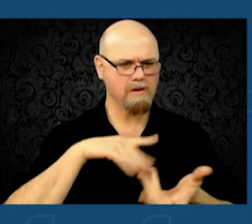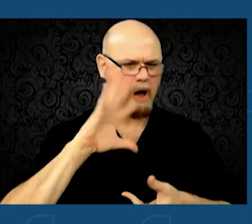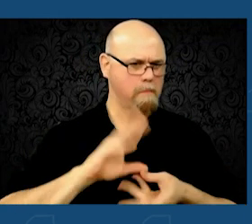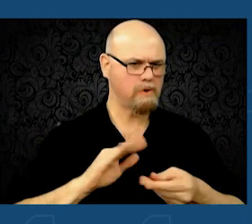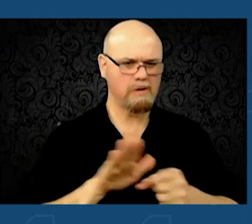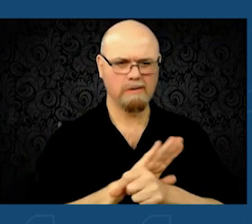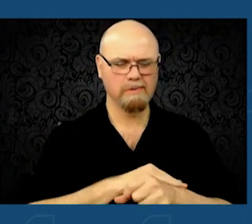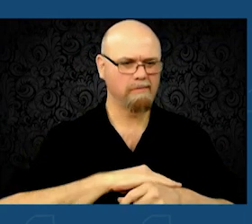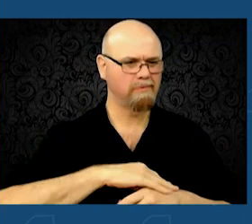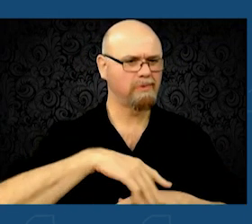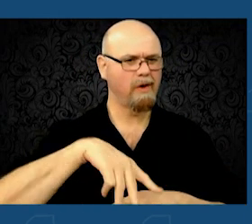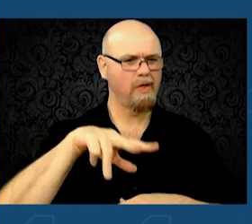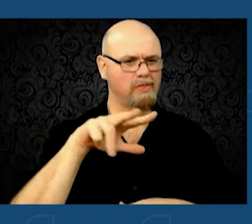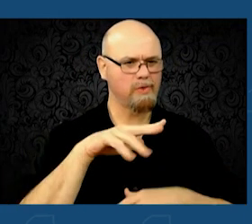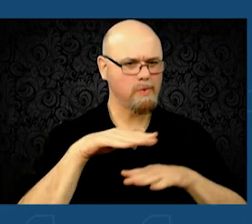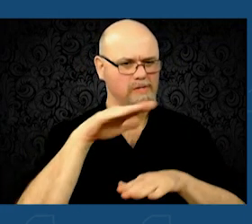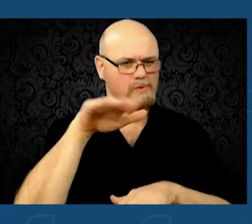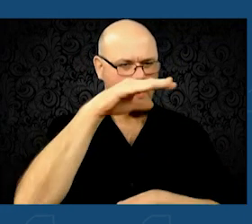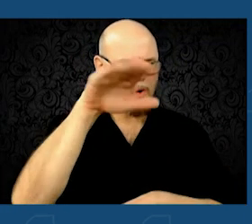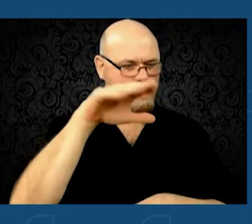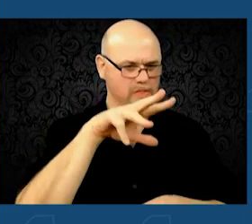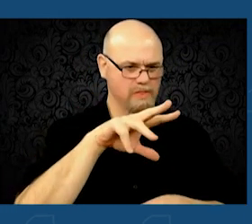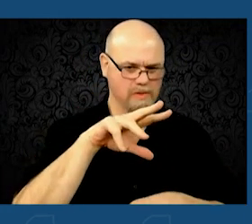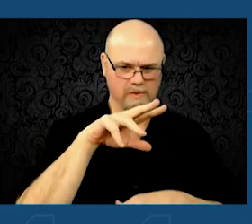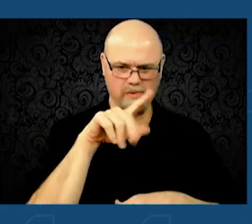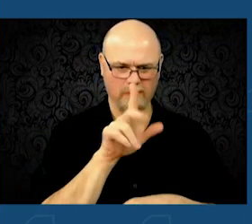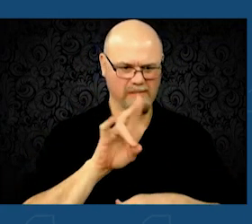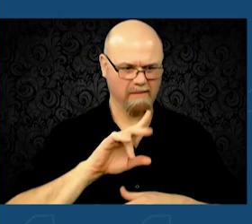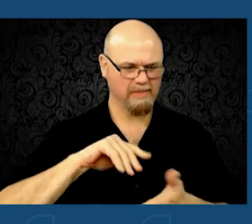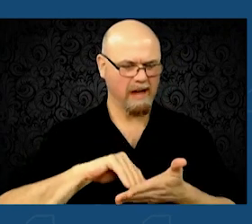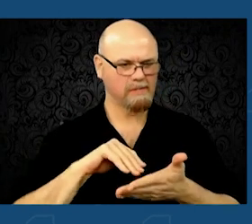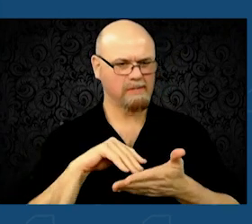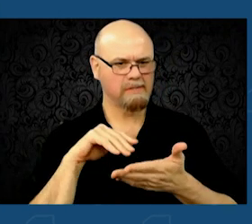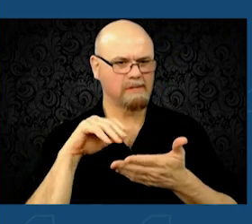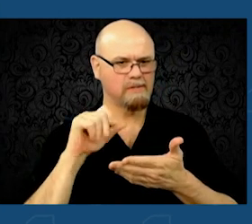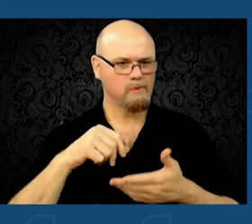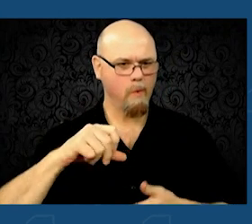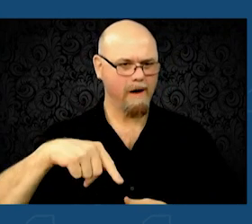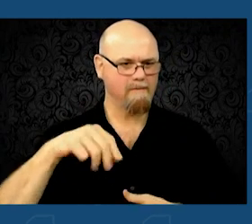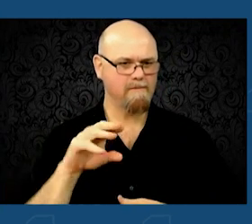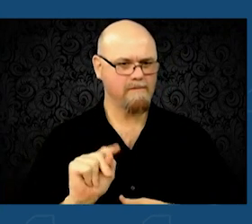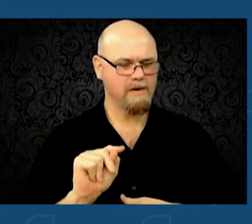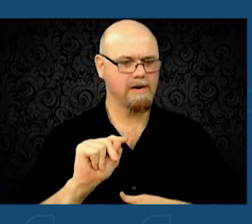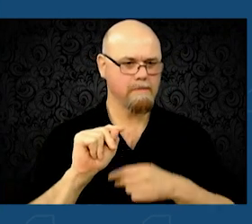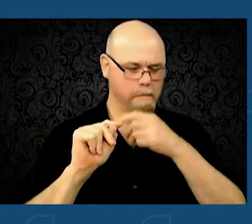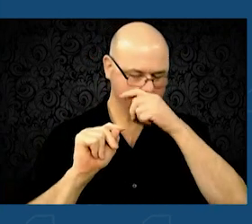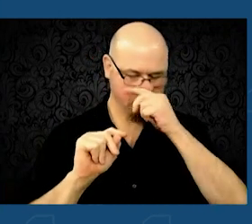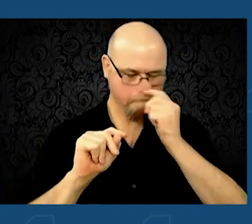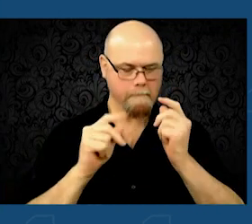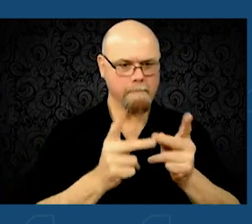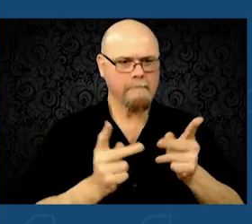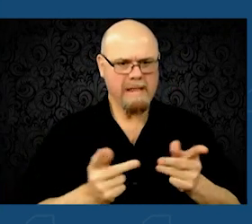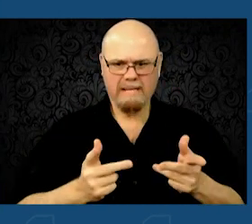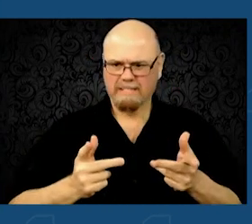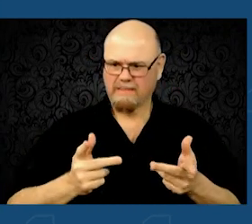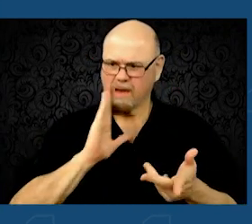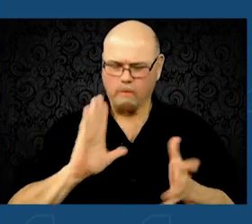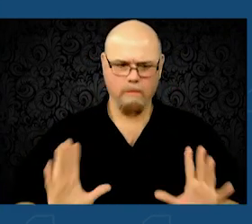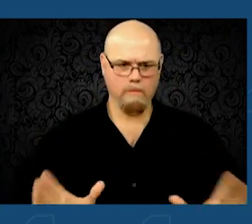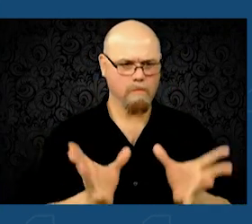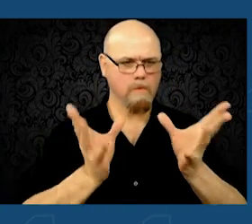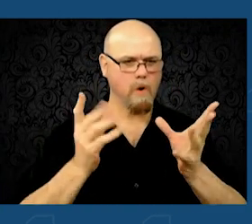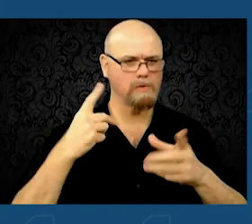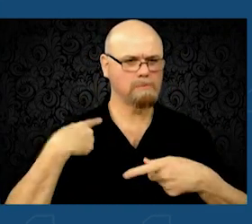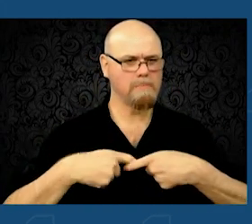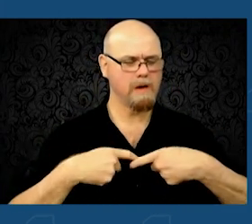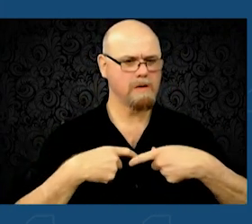37,000 square foot space that'll preserve and promote Hispanic culture and history right here in the heart of Buffalo's